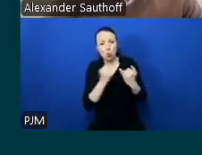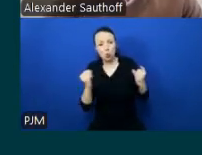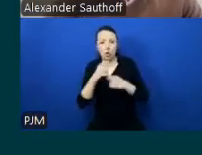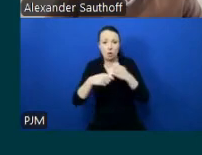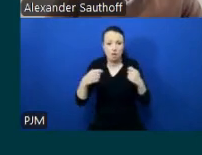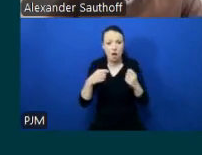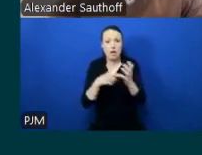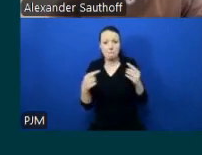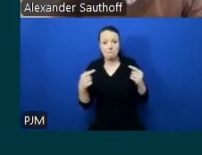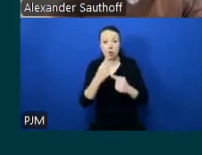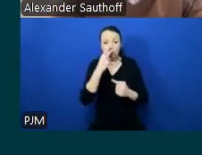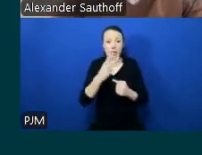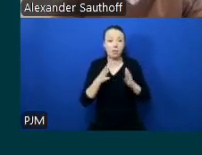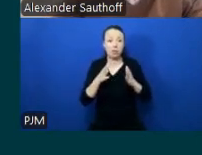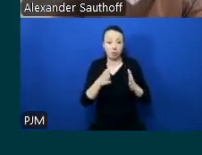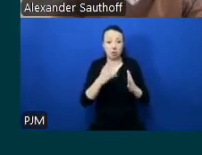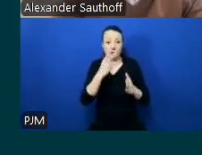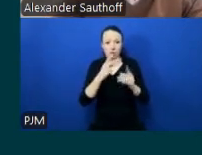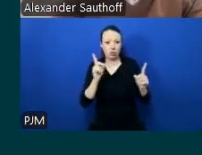where you can see the planted street.